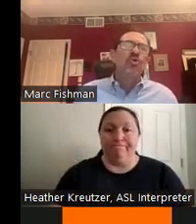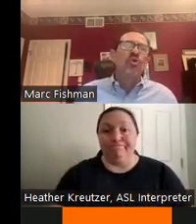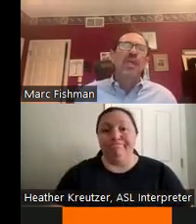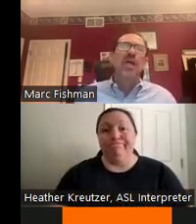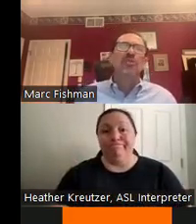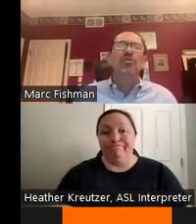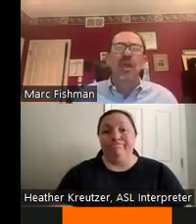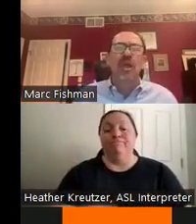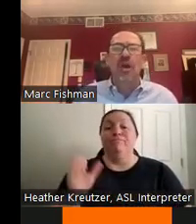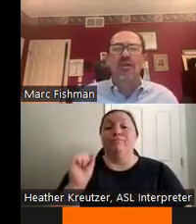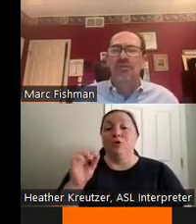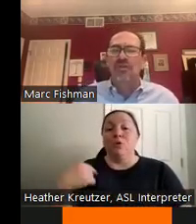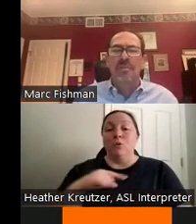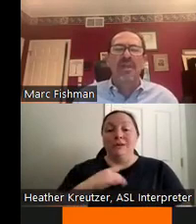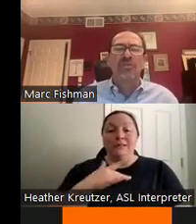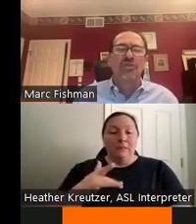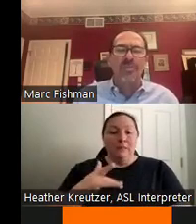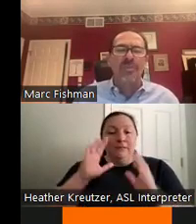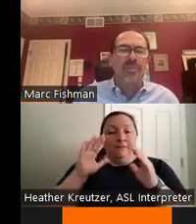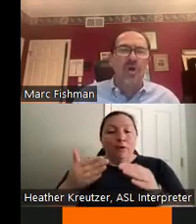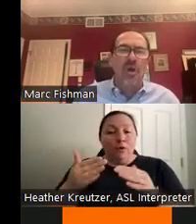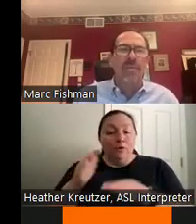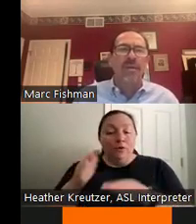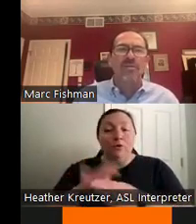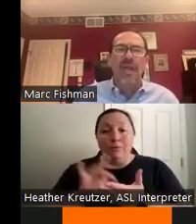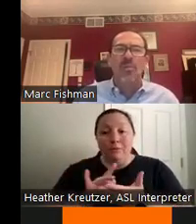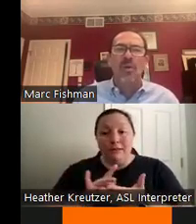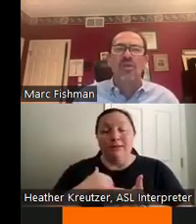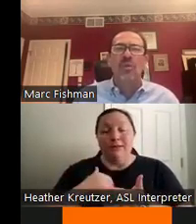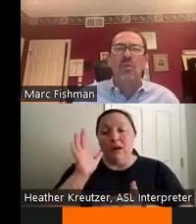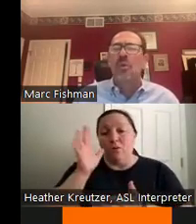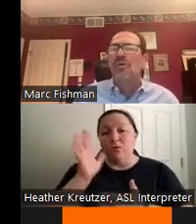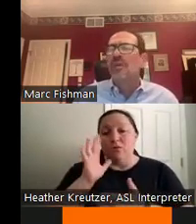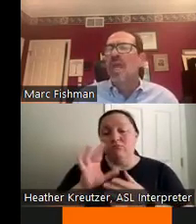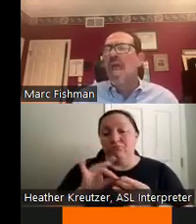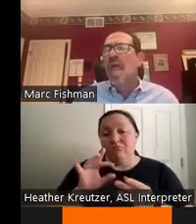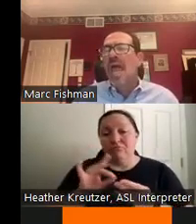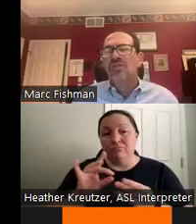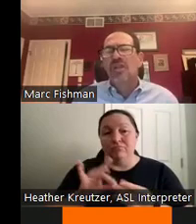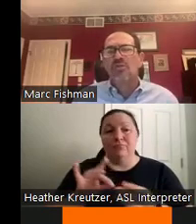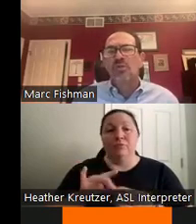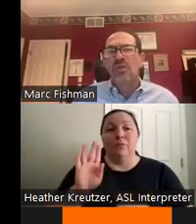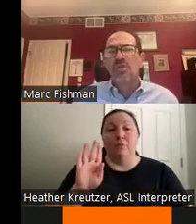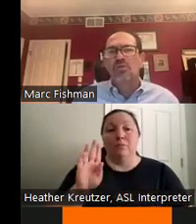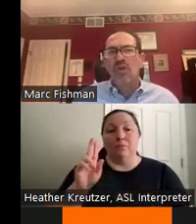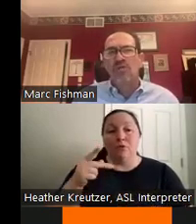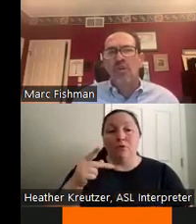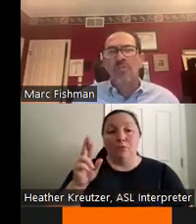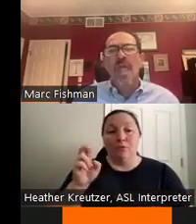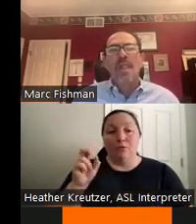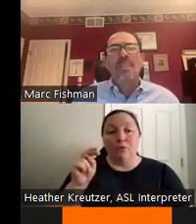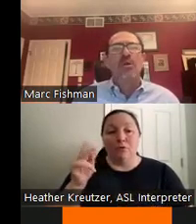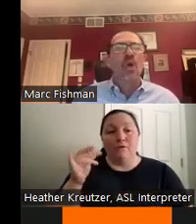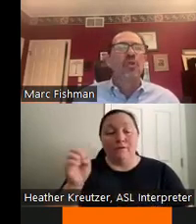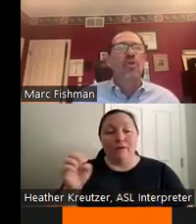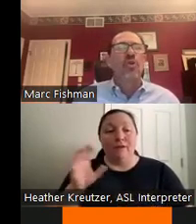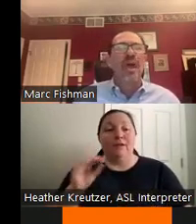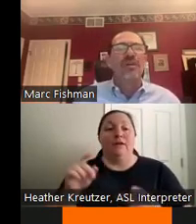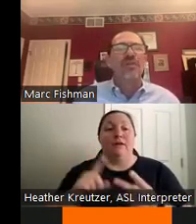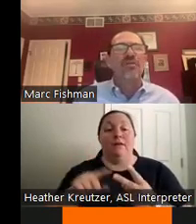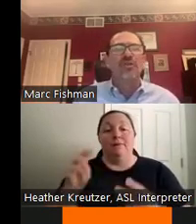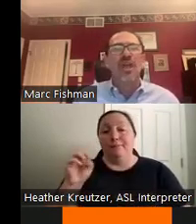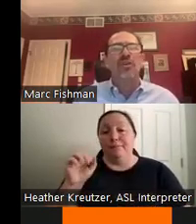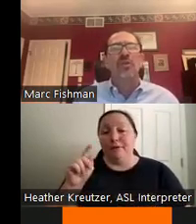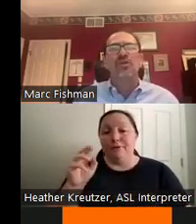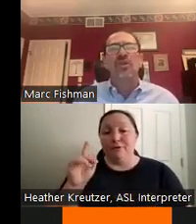So we usually concentrate our efforts, and the medicines I'm going to be talking about today are mostly buprenorphine and extended-release naltrexone. There is also